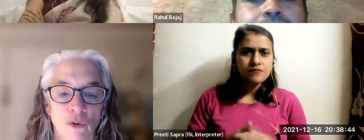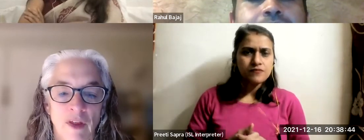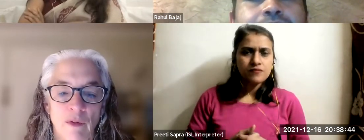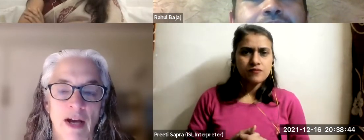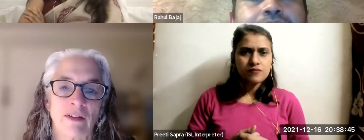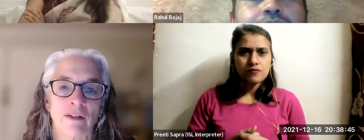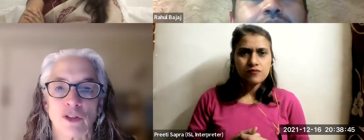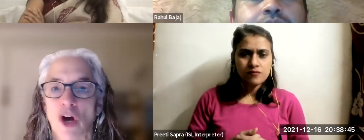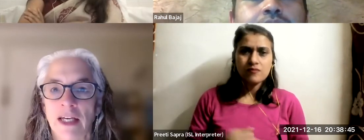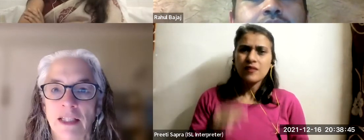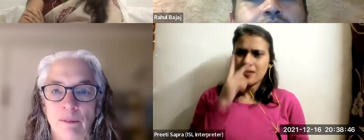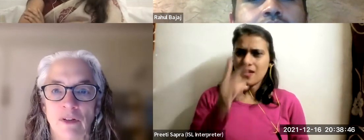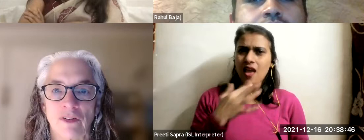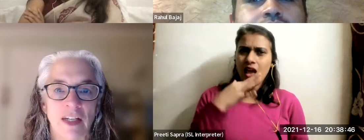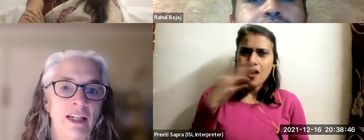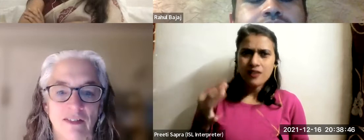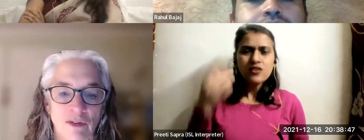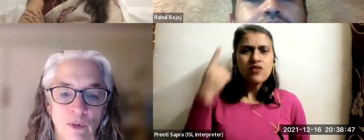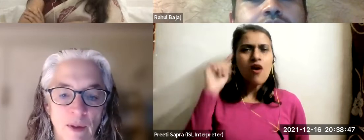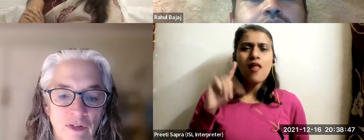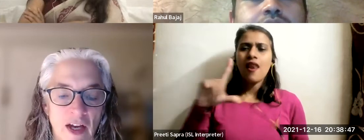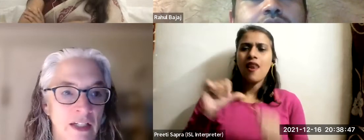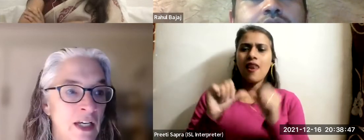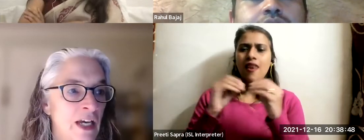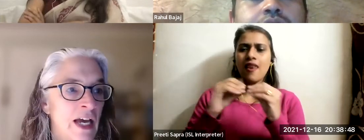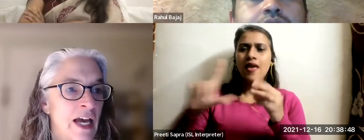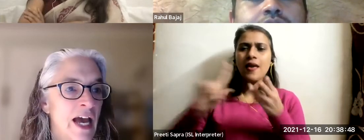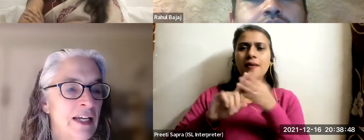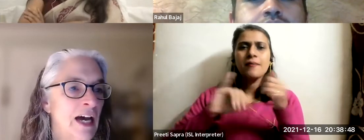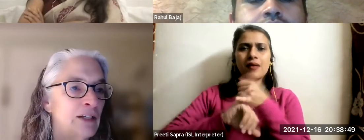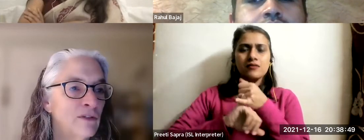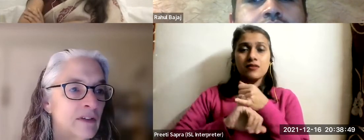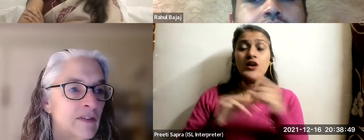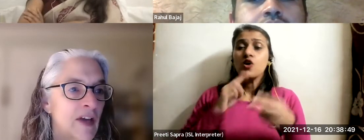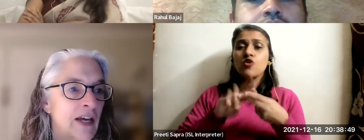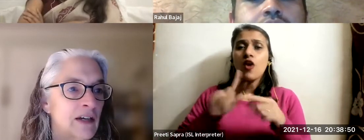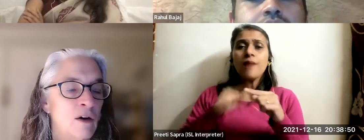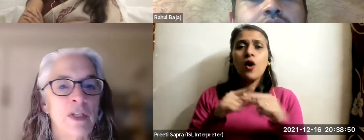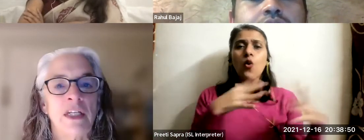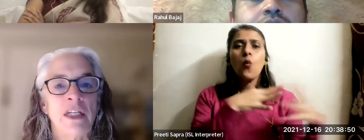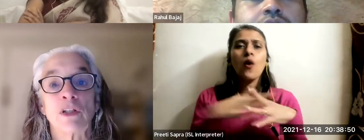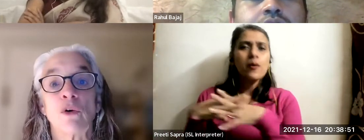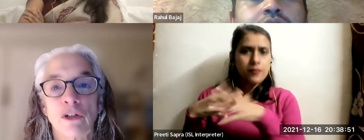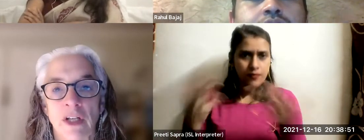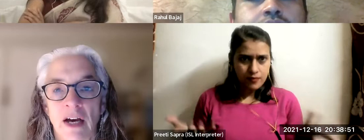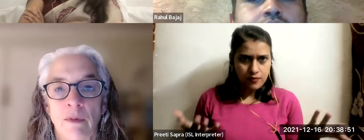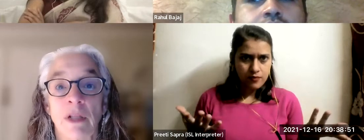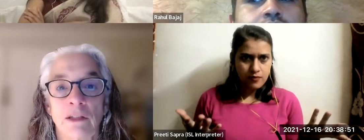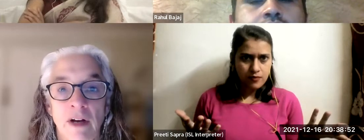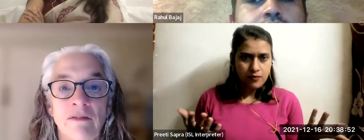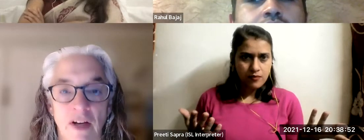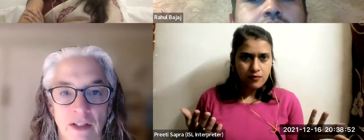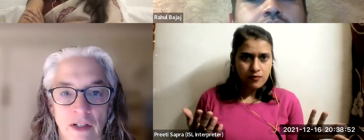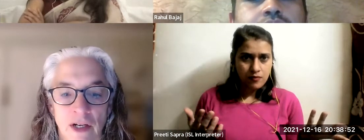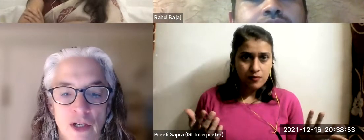so cool that we're asking for talking labels in an accessible website. And I used to say, oh, we need every lawyer to have a